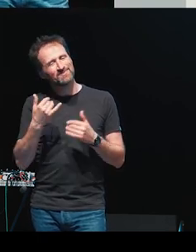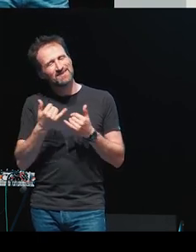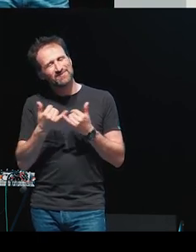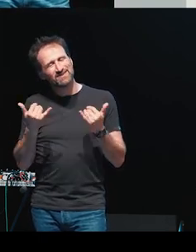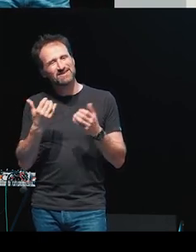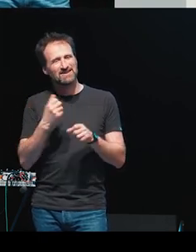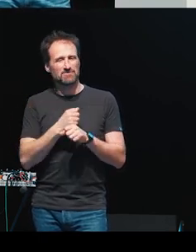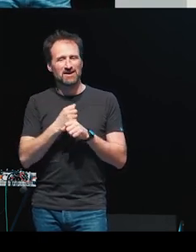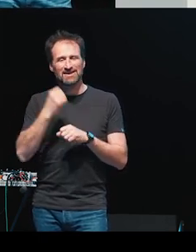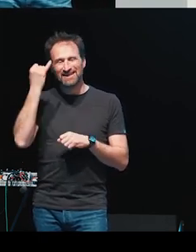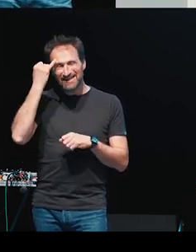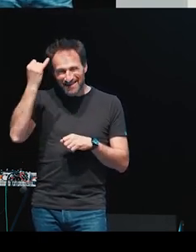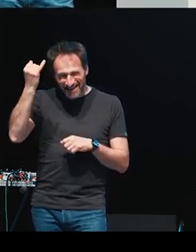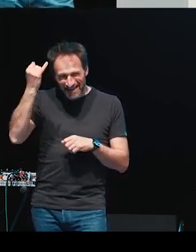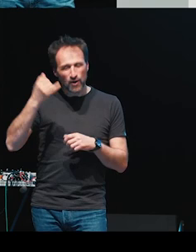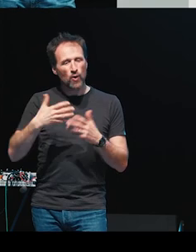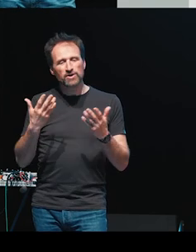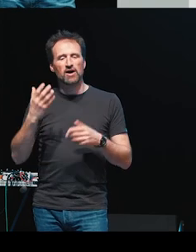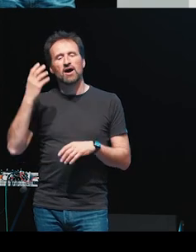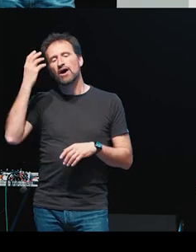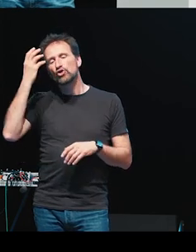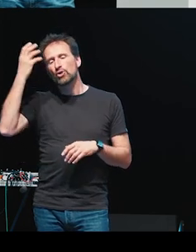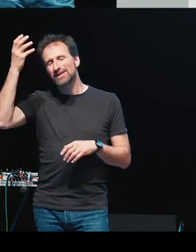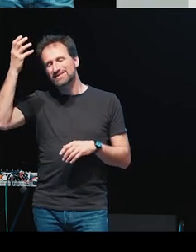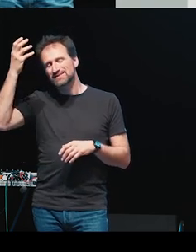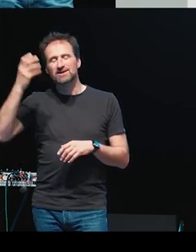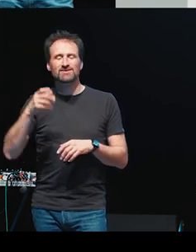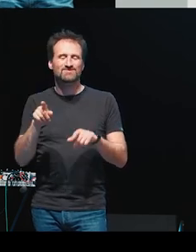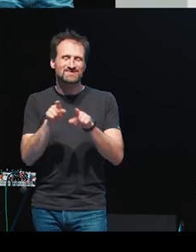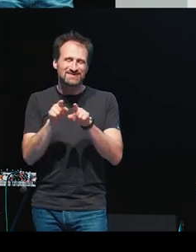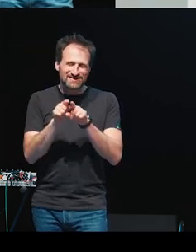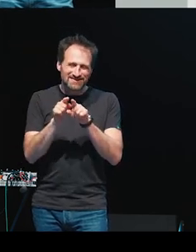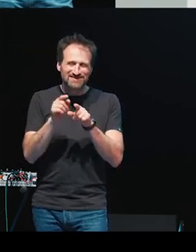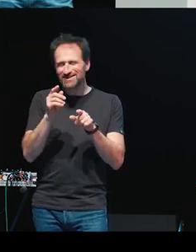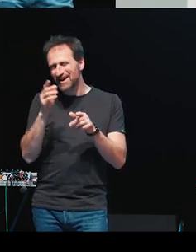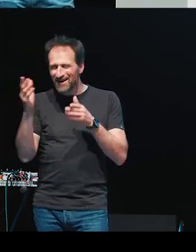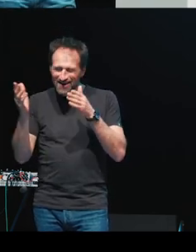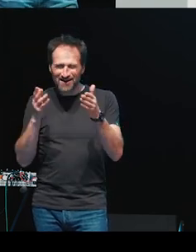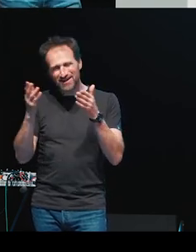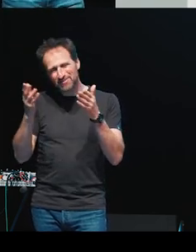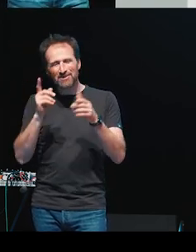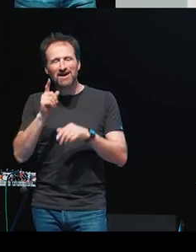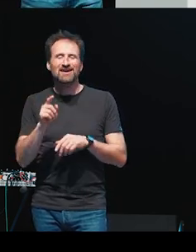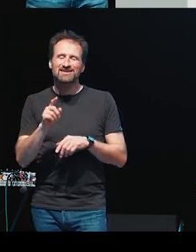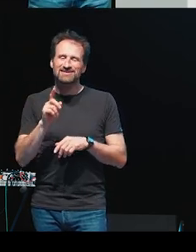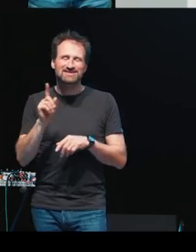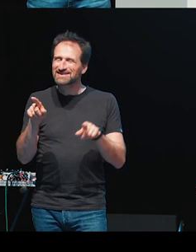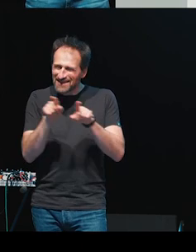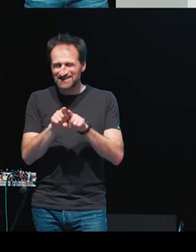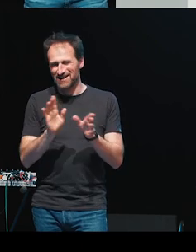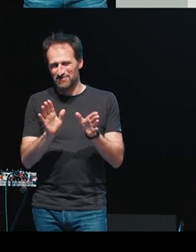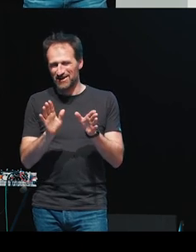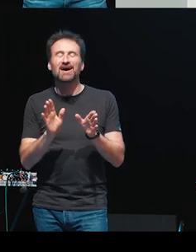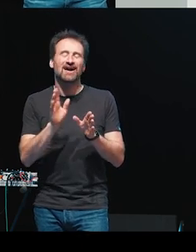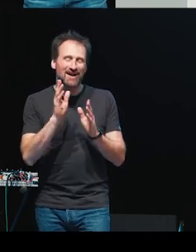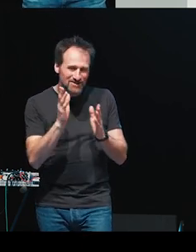and hypothesis are of same type, but they are different. I ended up going with double, but I think it should be single. So what I